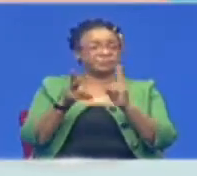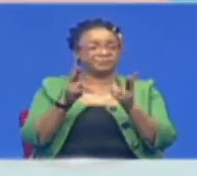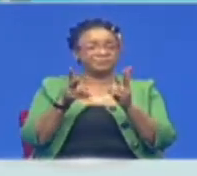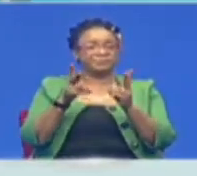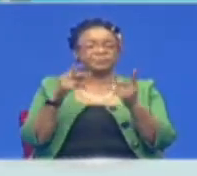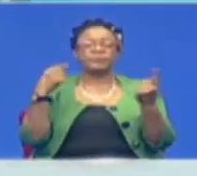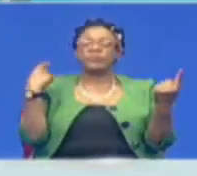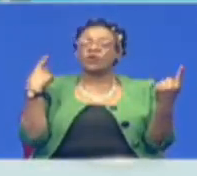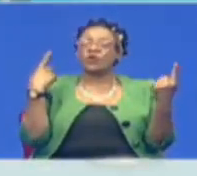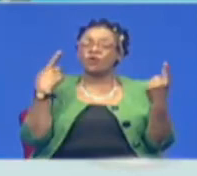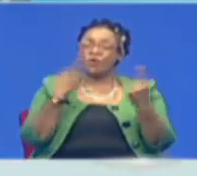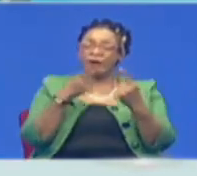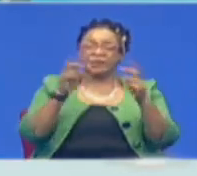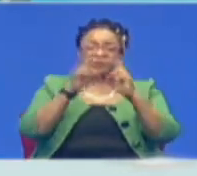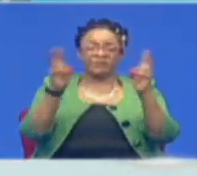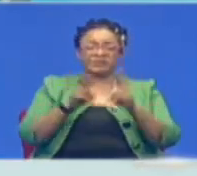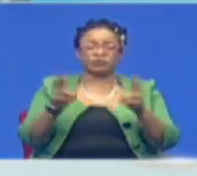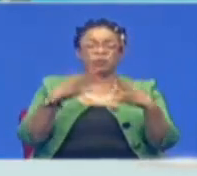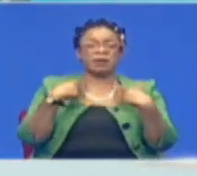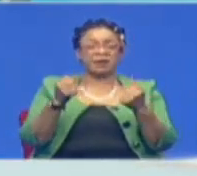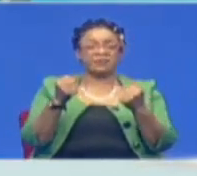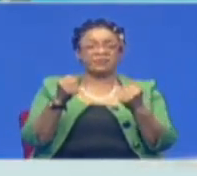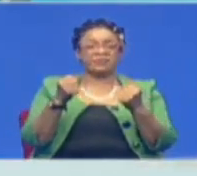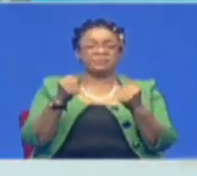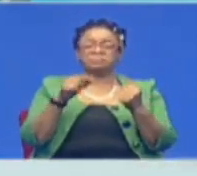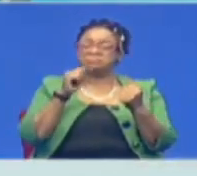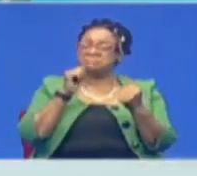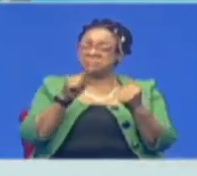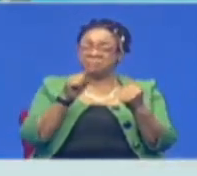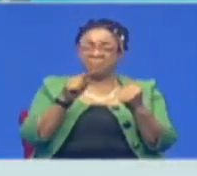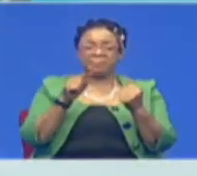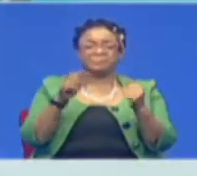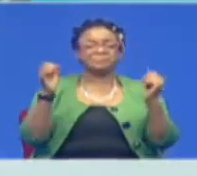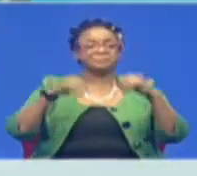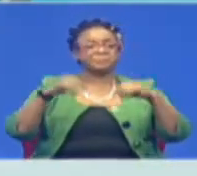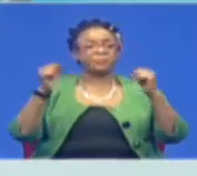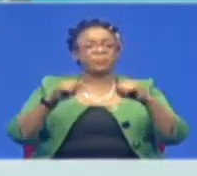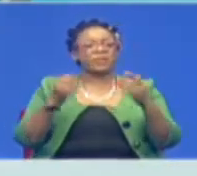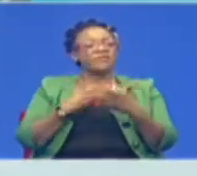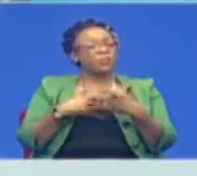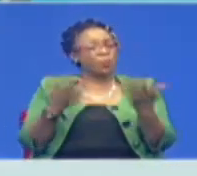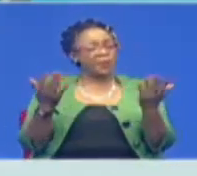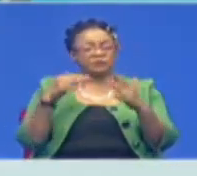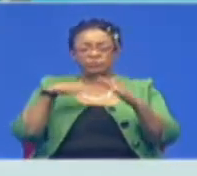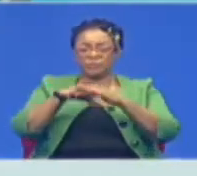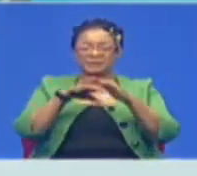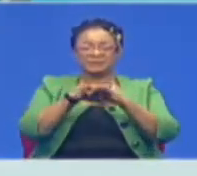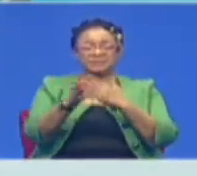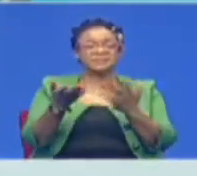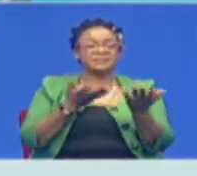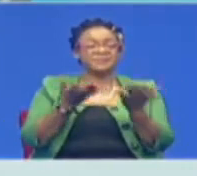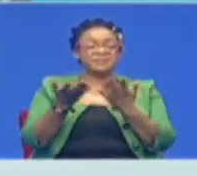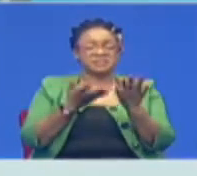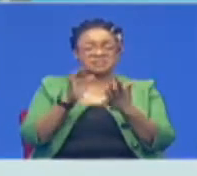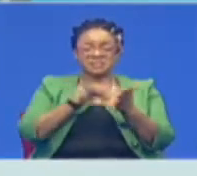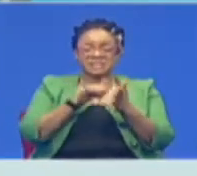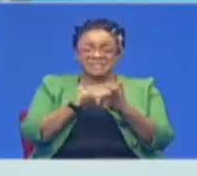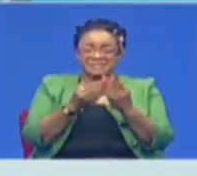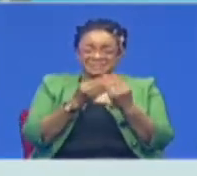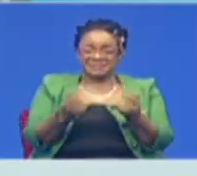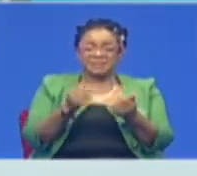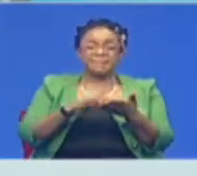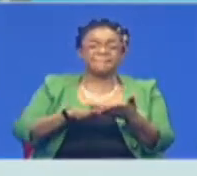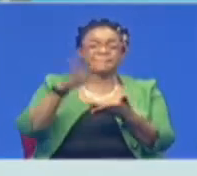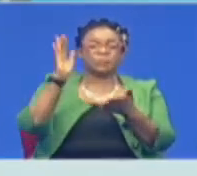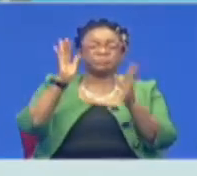of universal health coverage is ideally to enable everyone to access the services that address the most significant causes